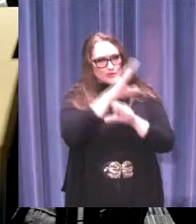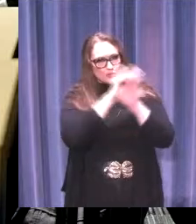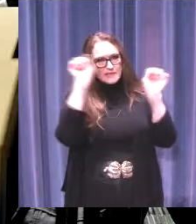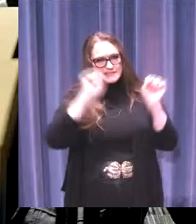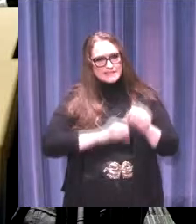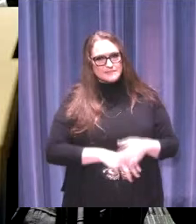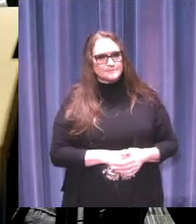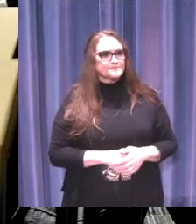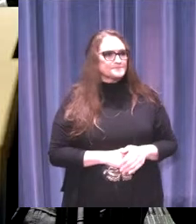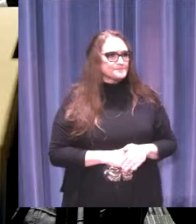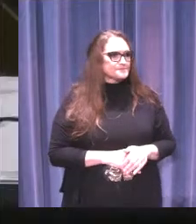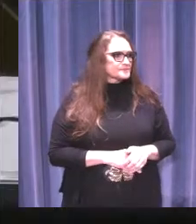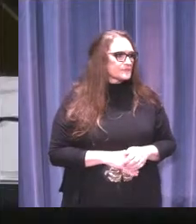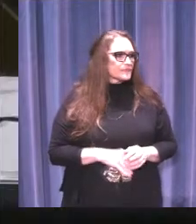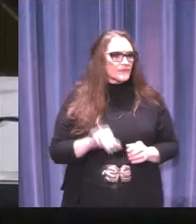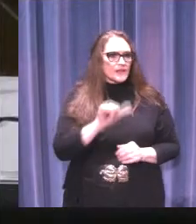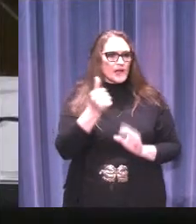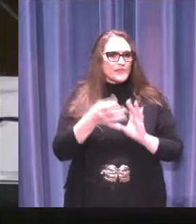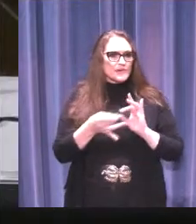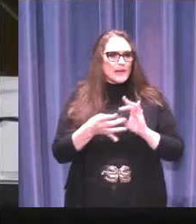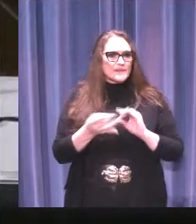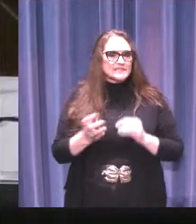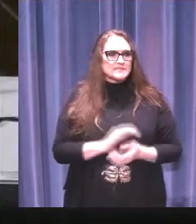Okay, thank you. Any other comments?